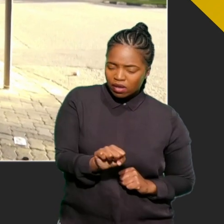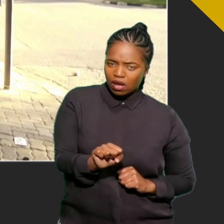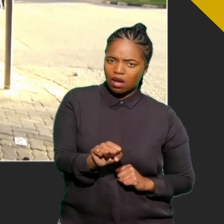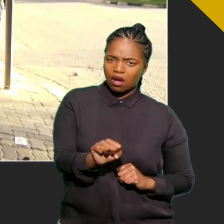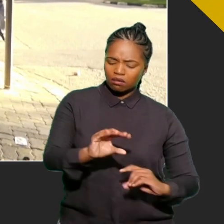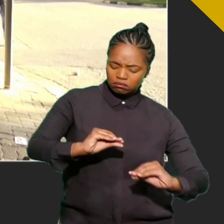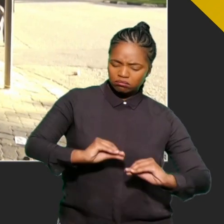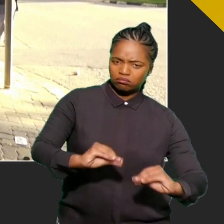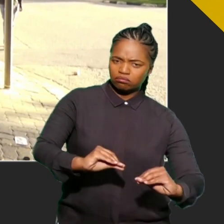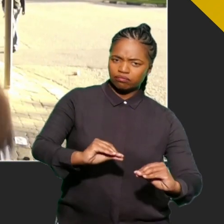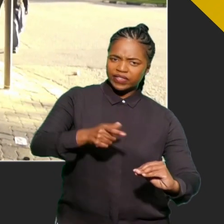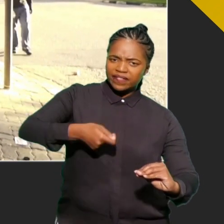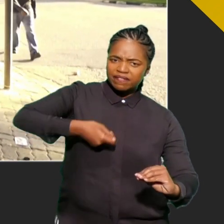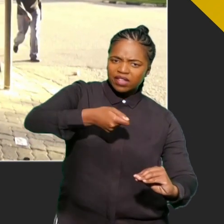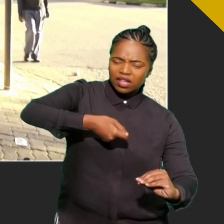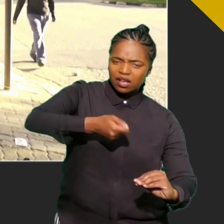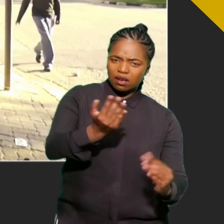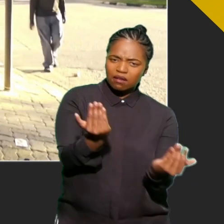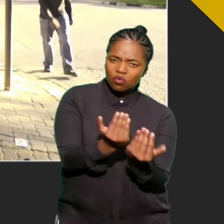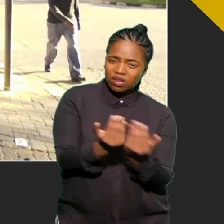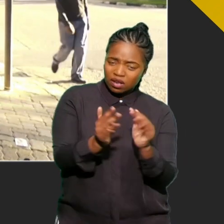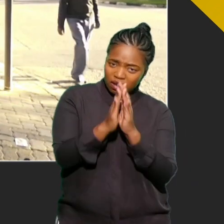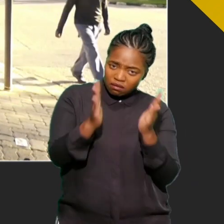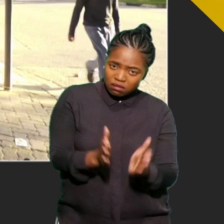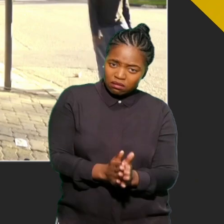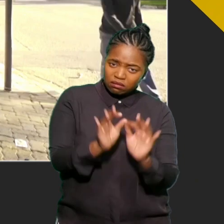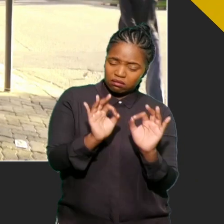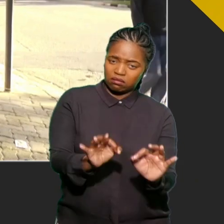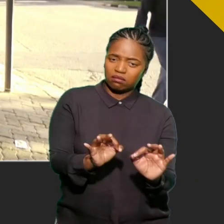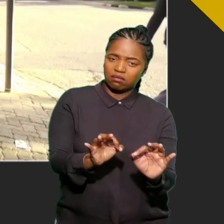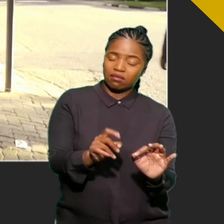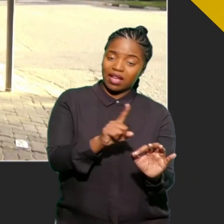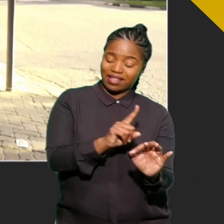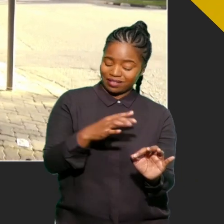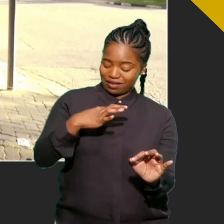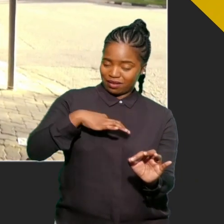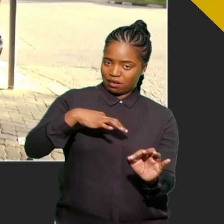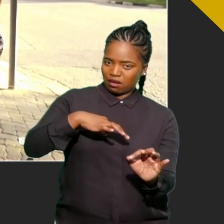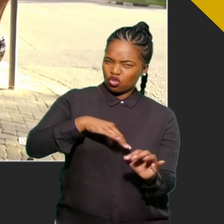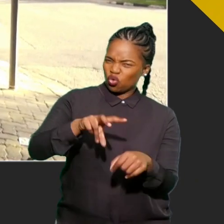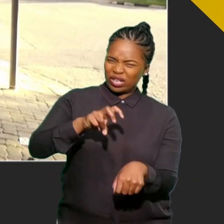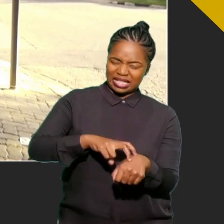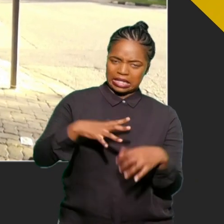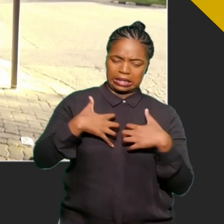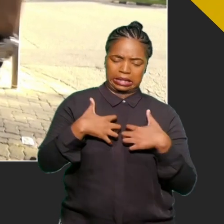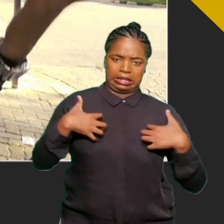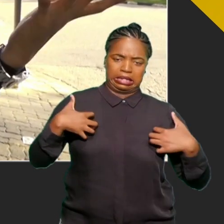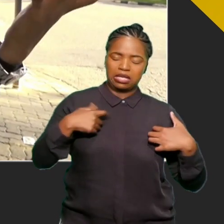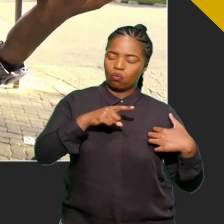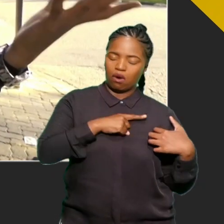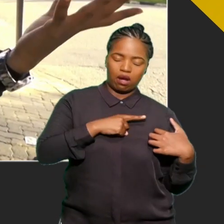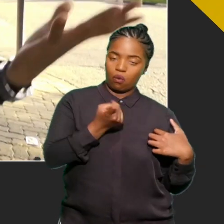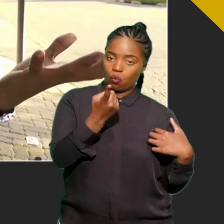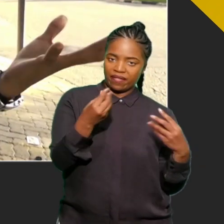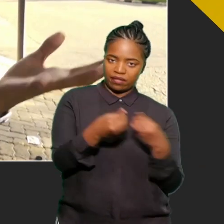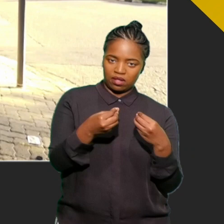when Kunsekis Bauchile, Ufundile, Zongazo Zindo Ezo, and Osakula as a teenager, you don't really need all of that stress because there's only one thing if I'm